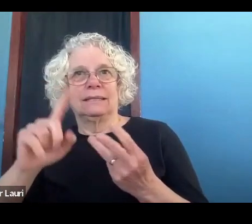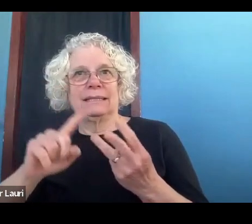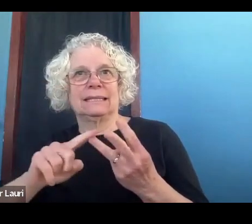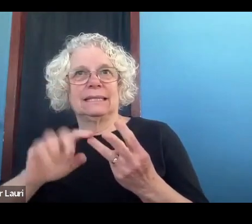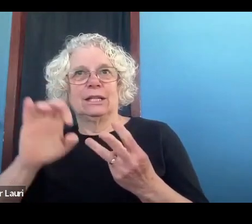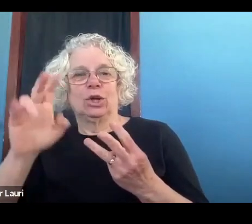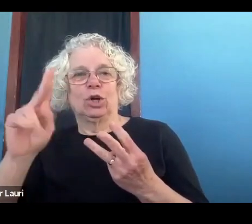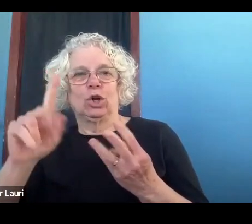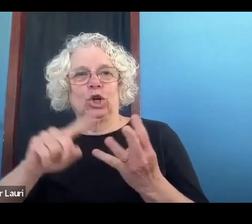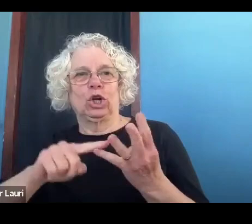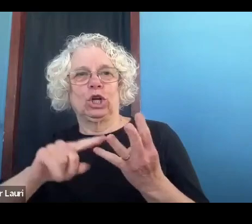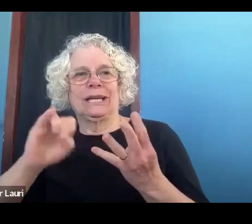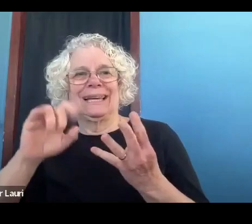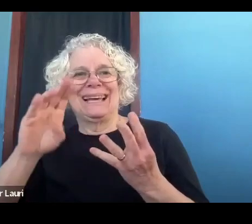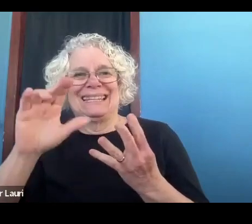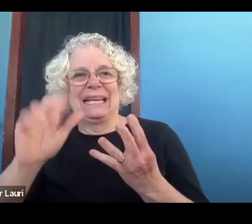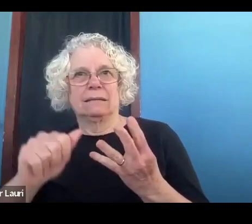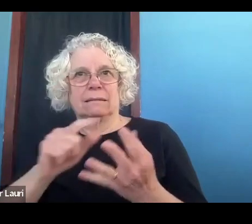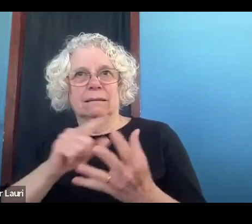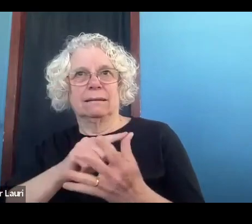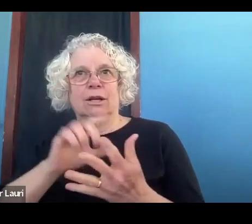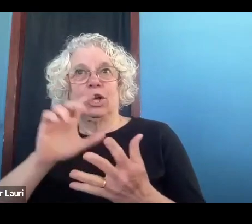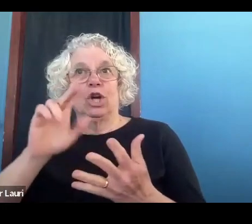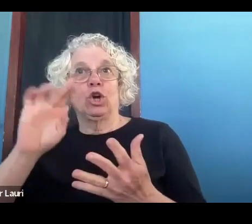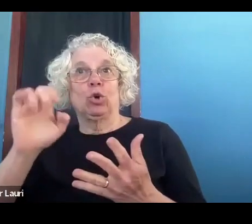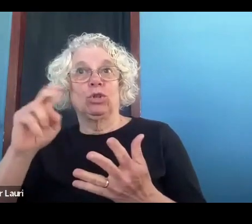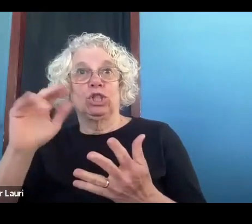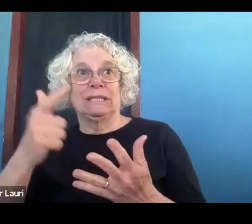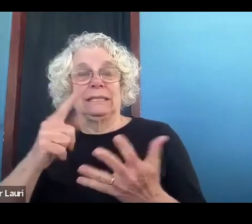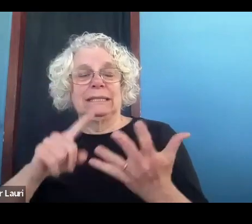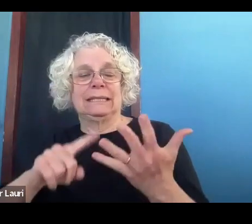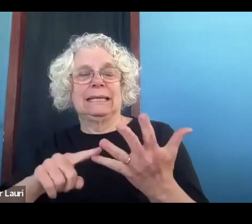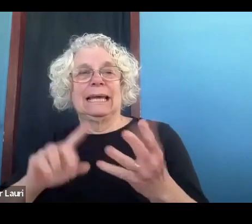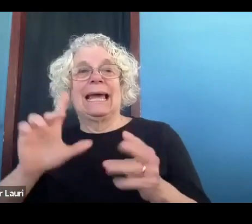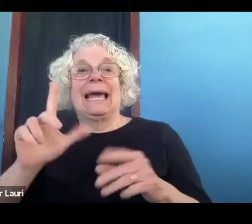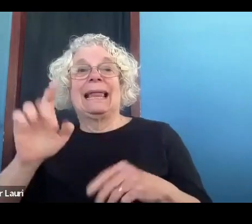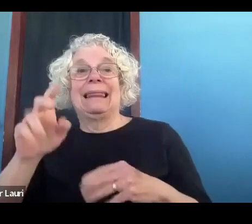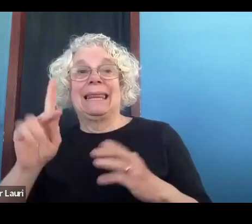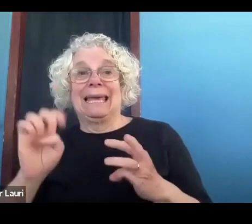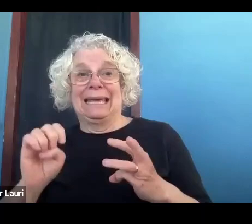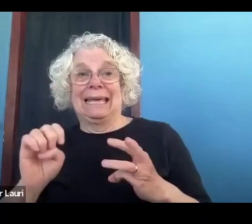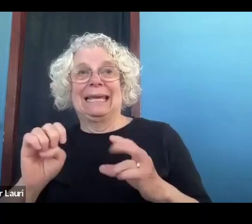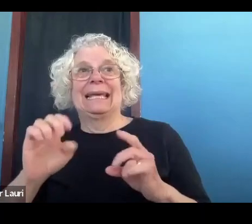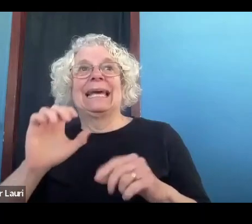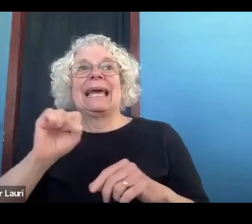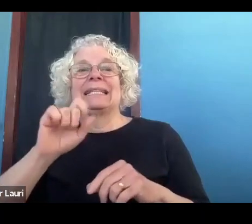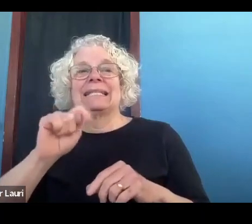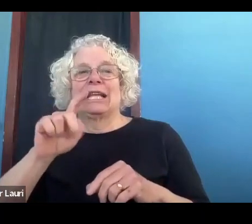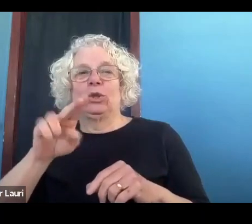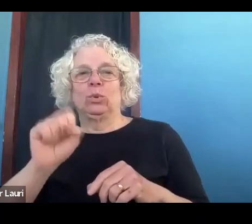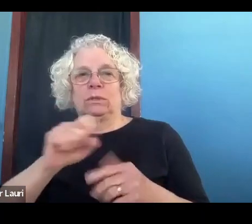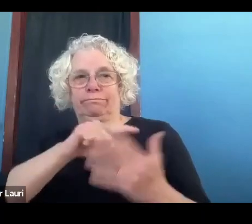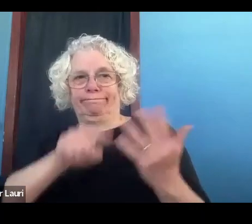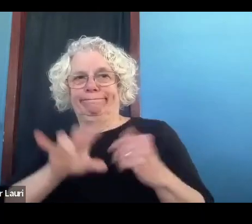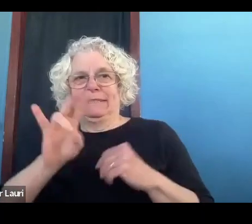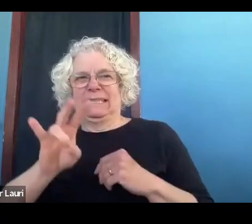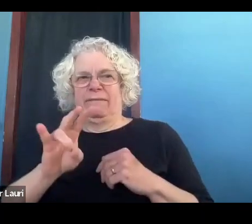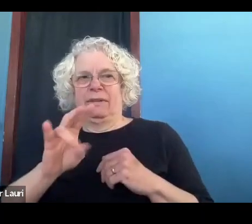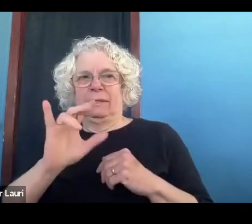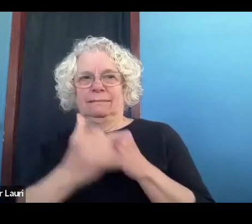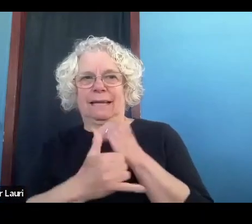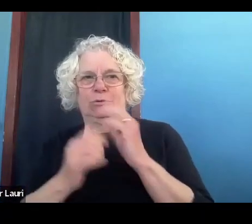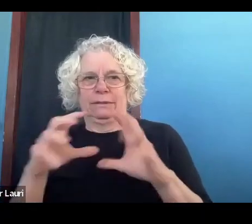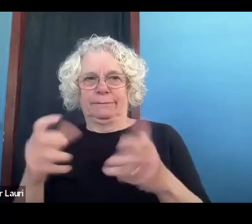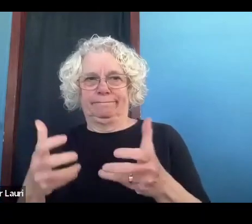Cook, Itasca, Koochiching, Lake, and St. Louis. So I'm going to now